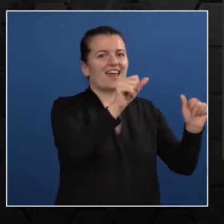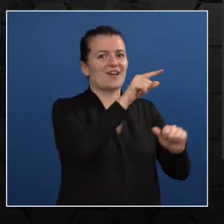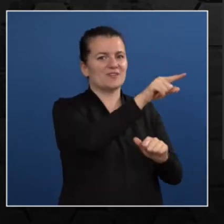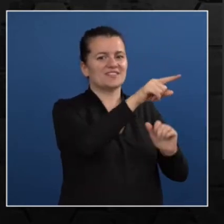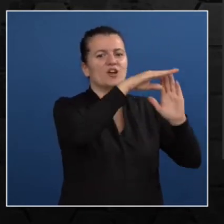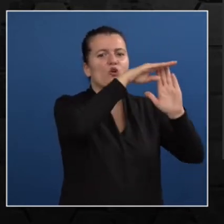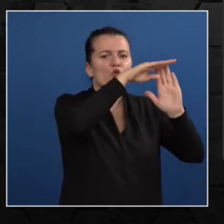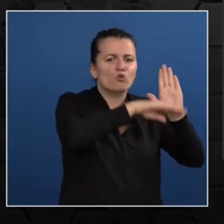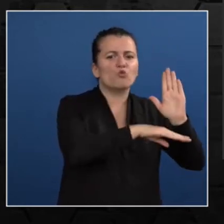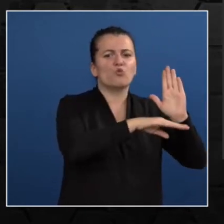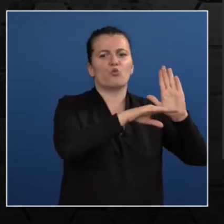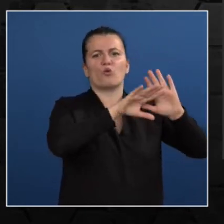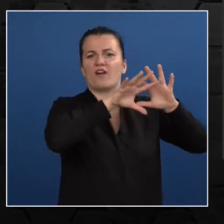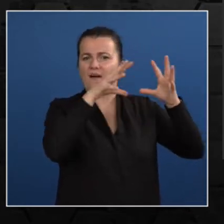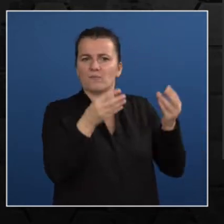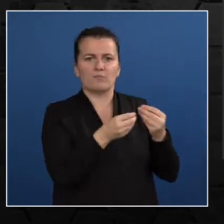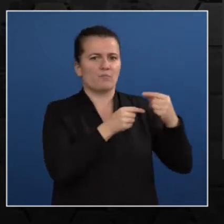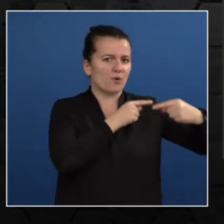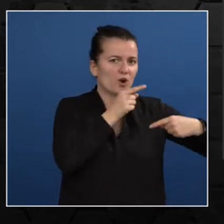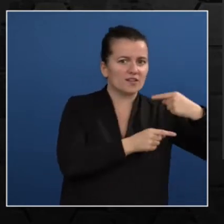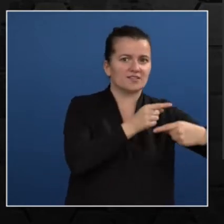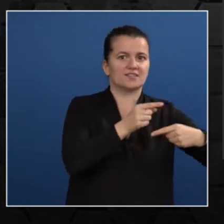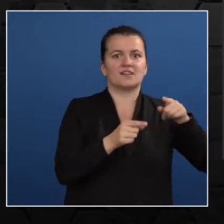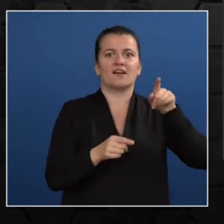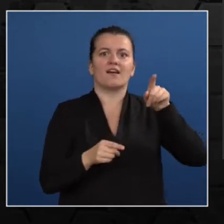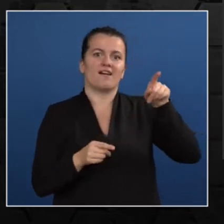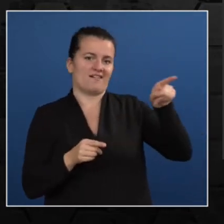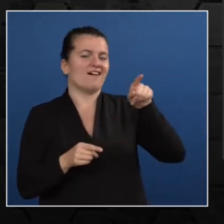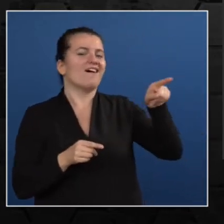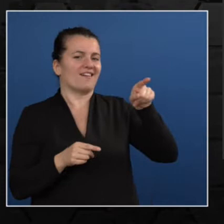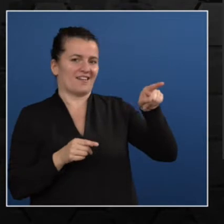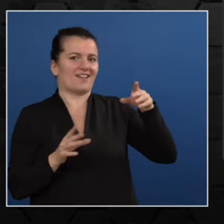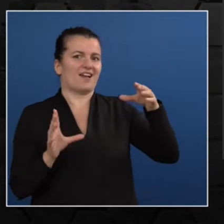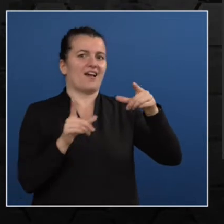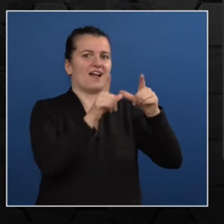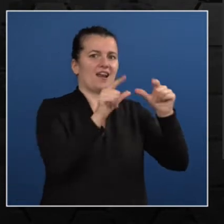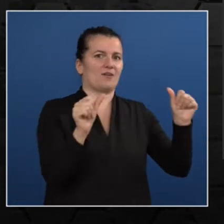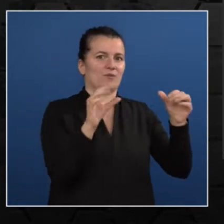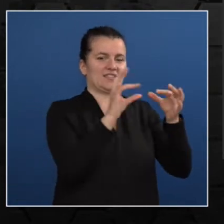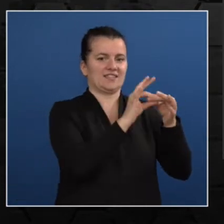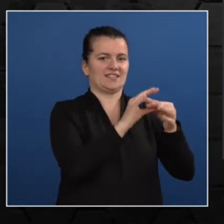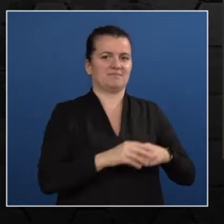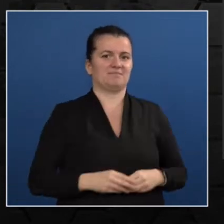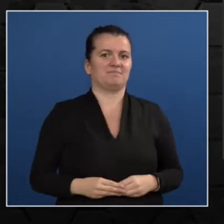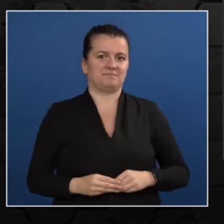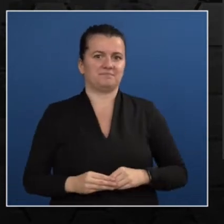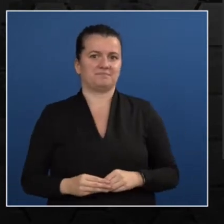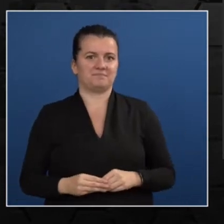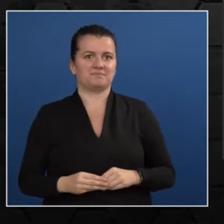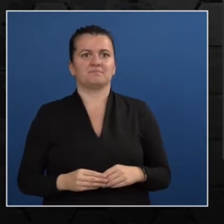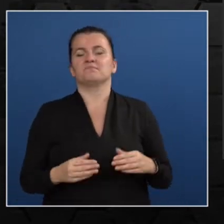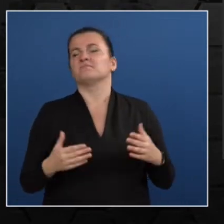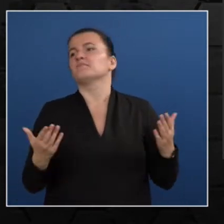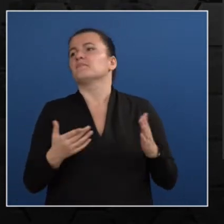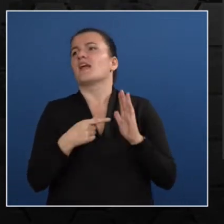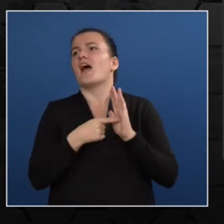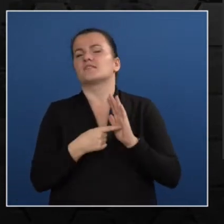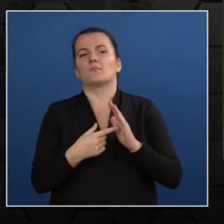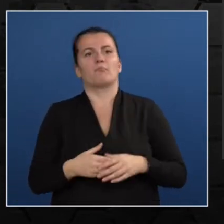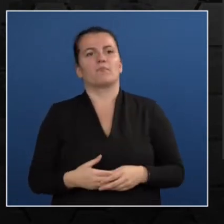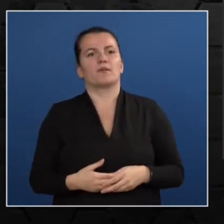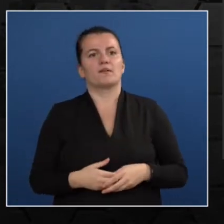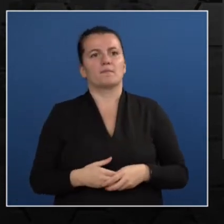are nothing related to computer science. They are always related to linguistics. Like, subject should